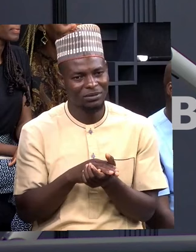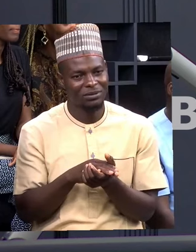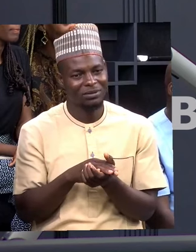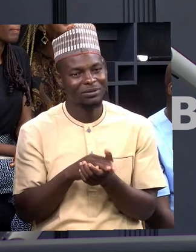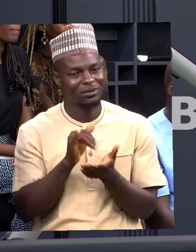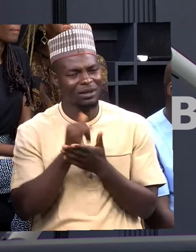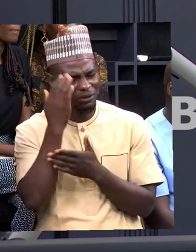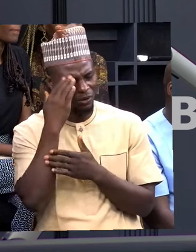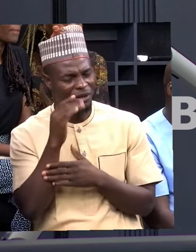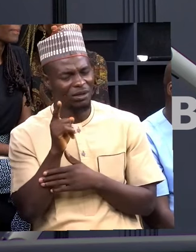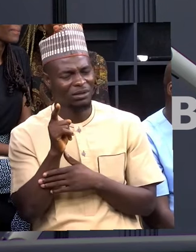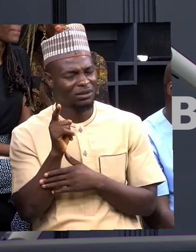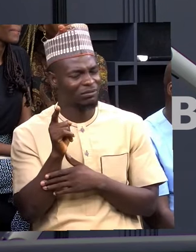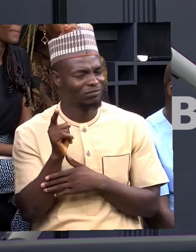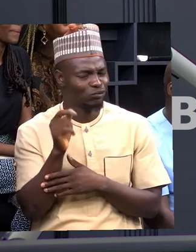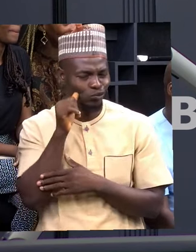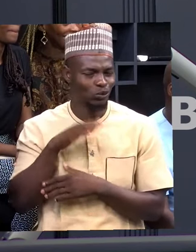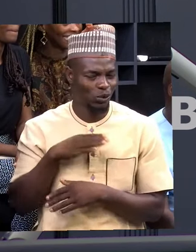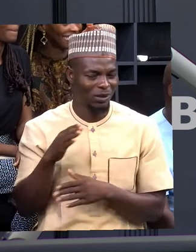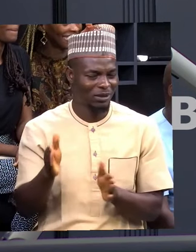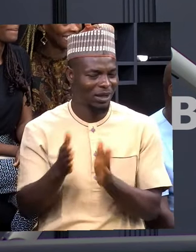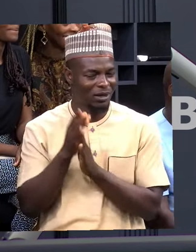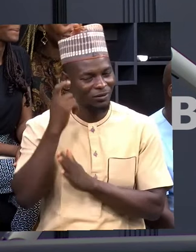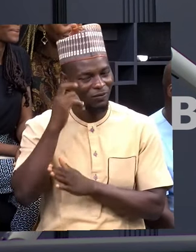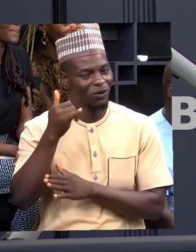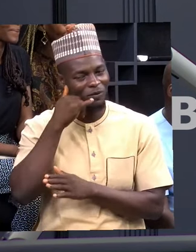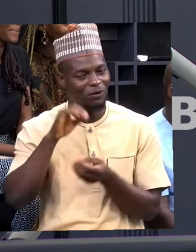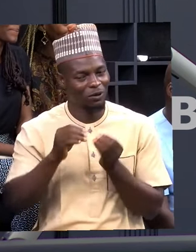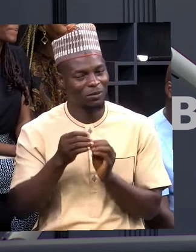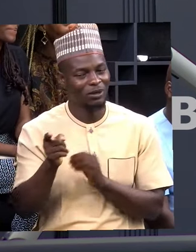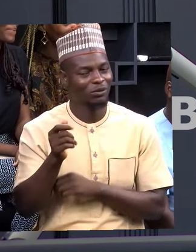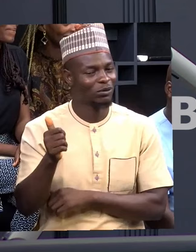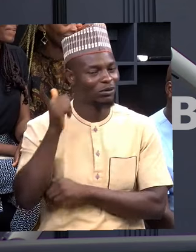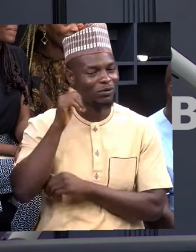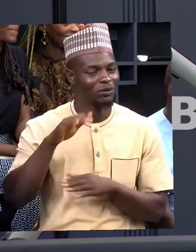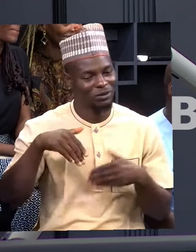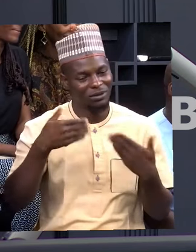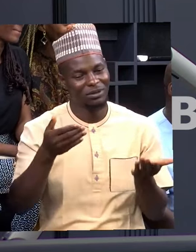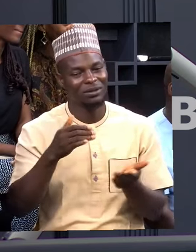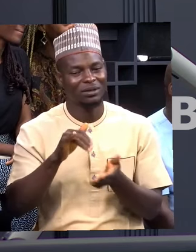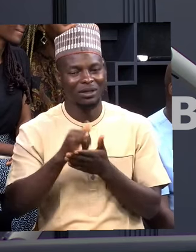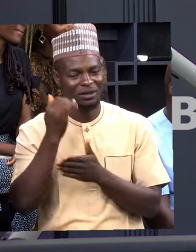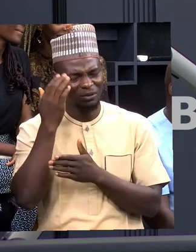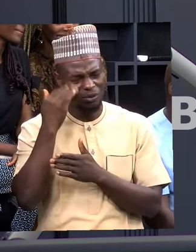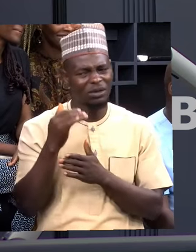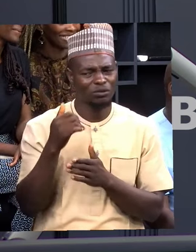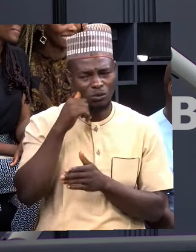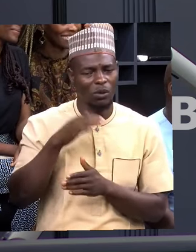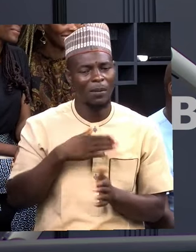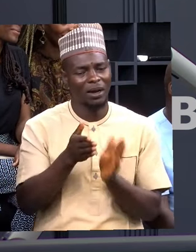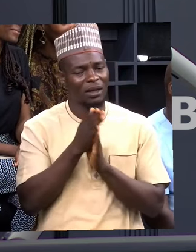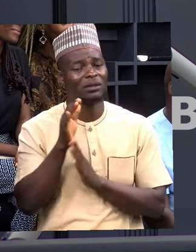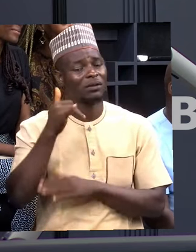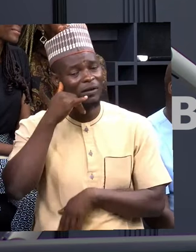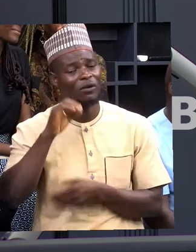Number, it repeats 0 0. Yeah, you say what you go? Sir? You say what? I say, now they come the request for your number,